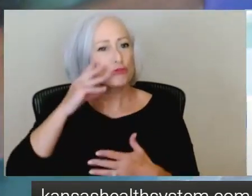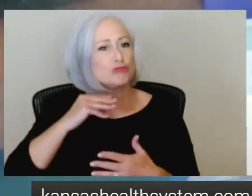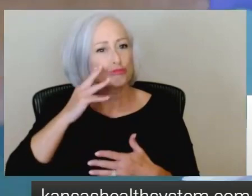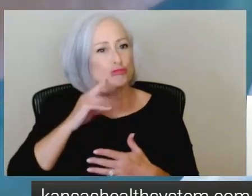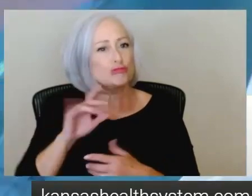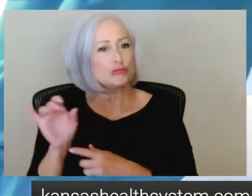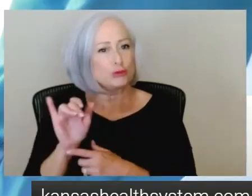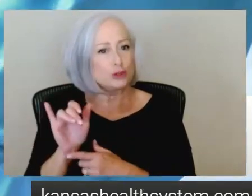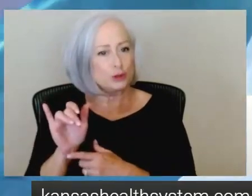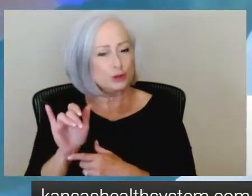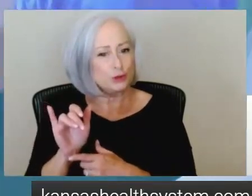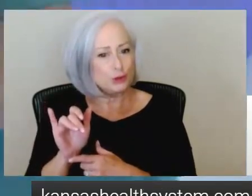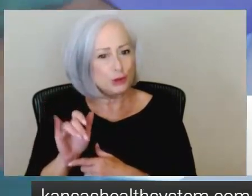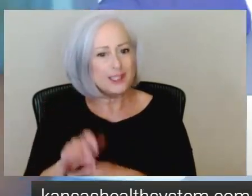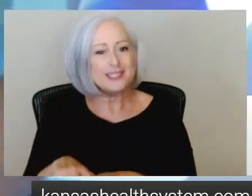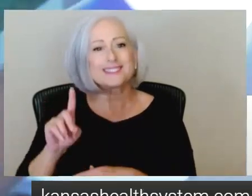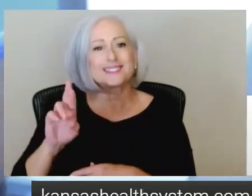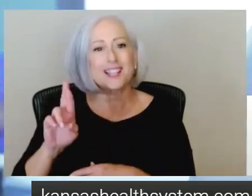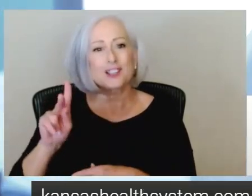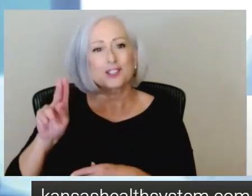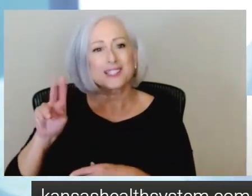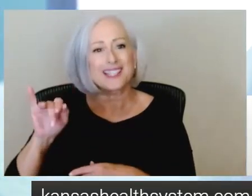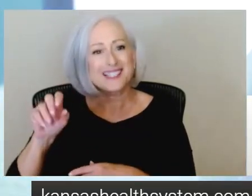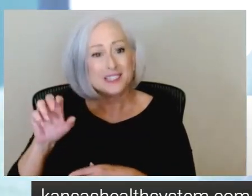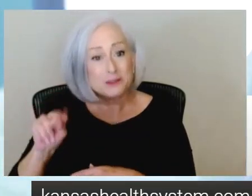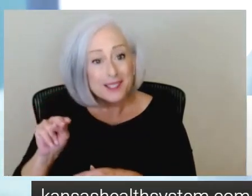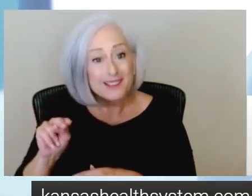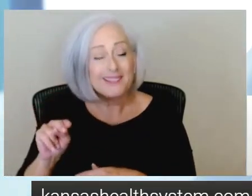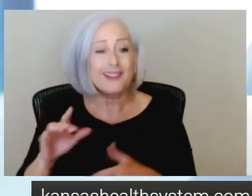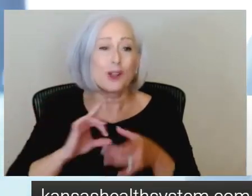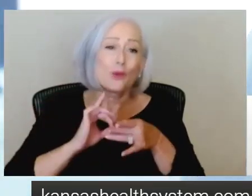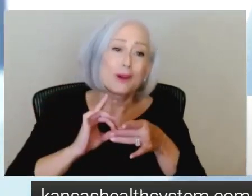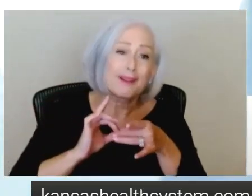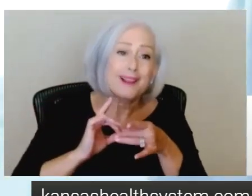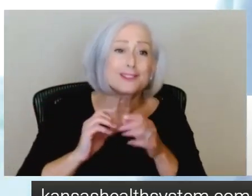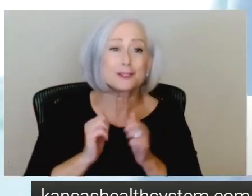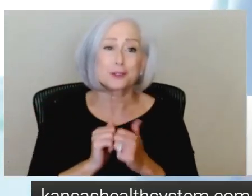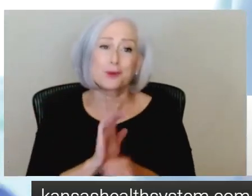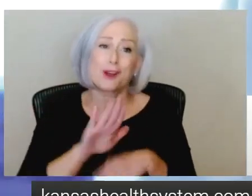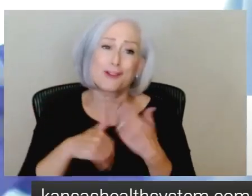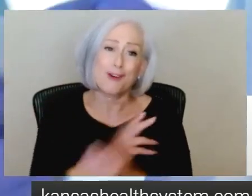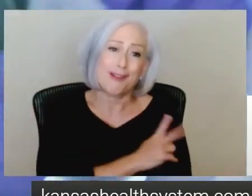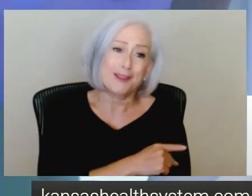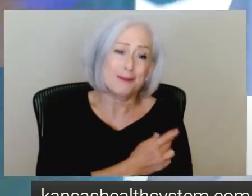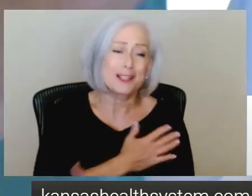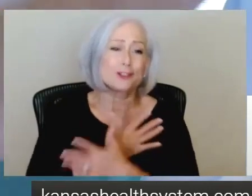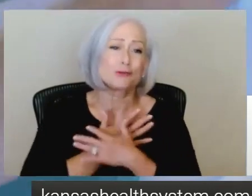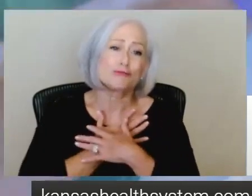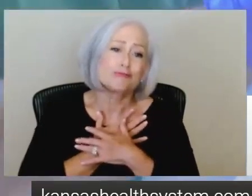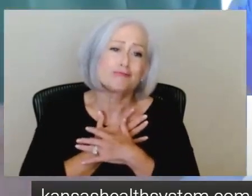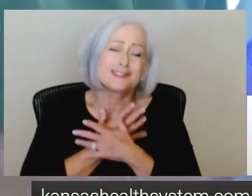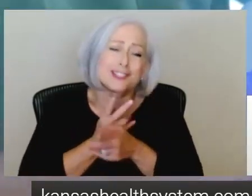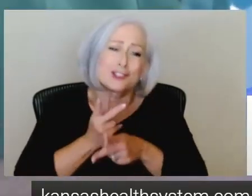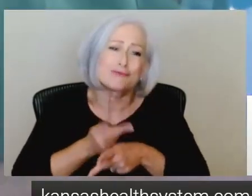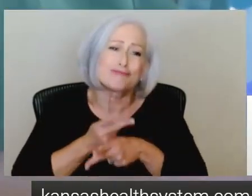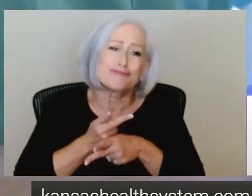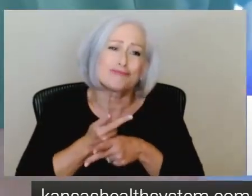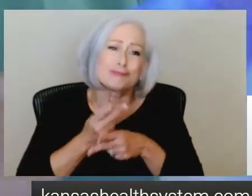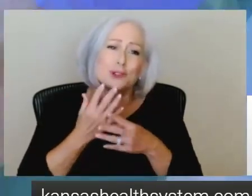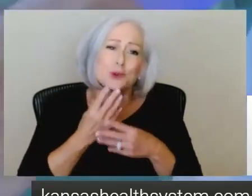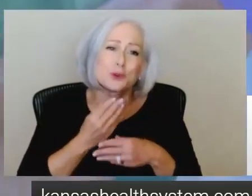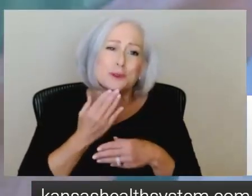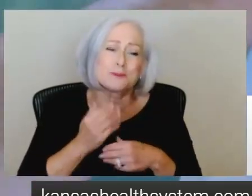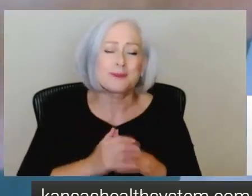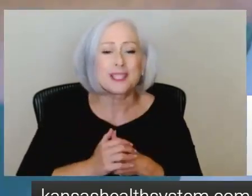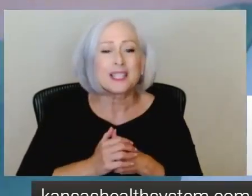Evelyn, and how gentle he is with all his patients, and they're just prepping her area right now.